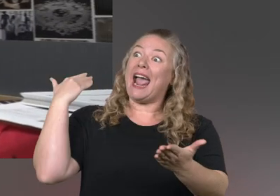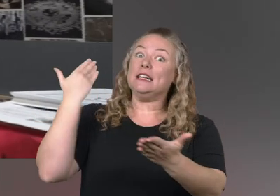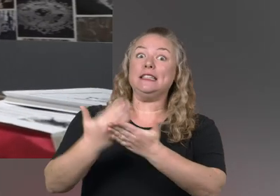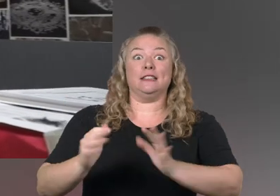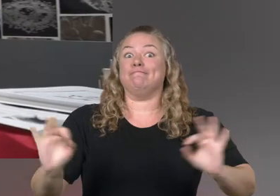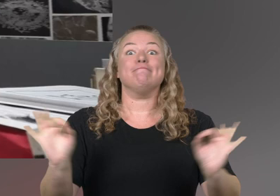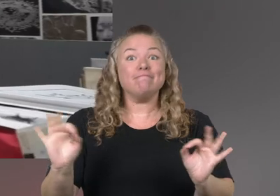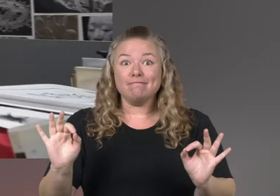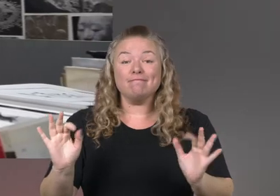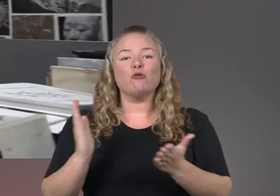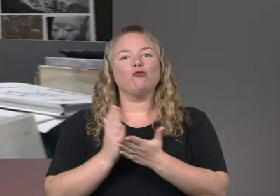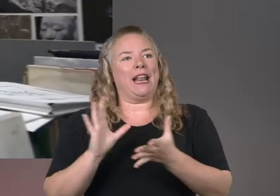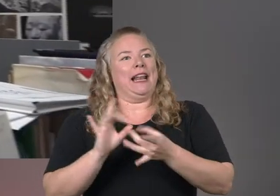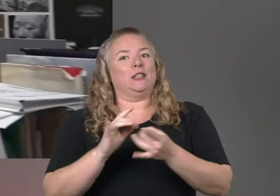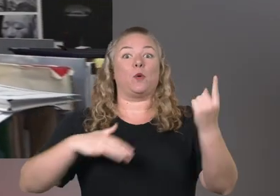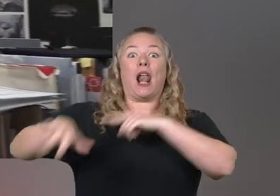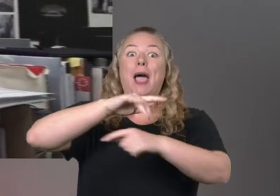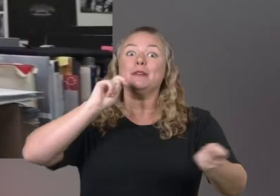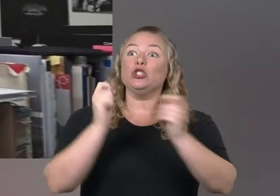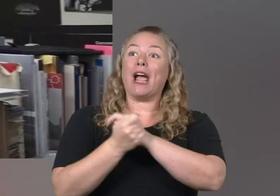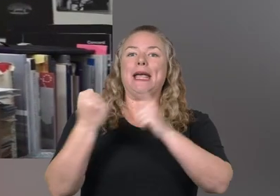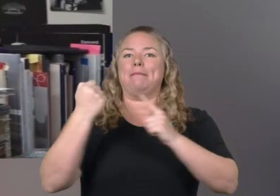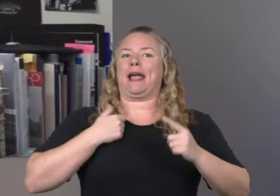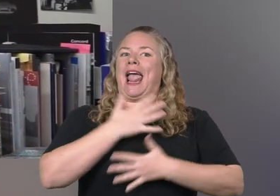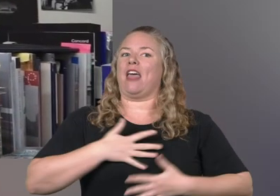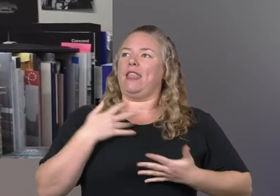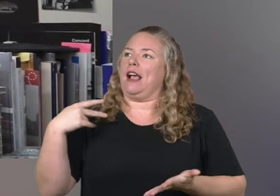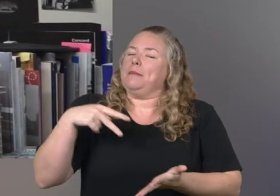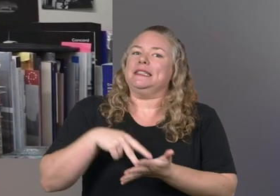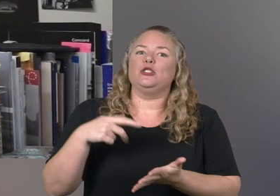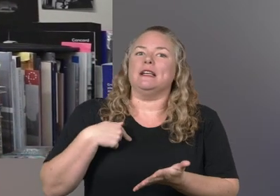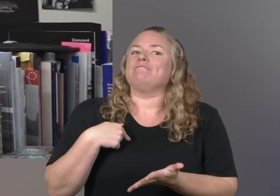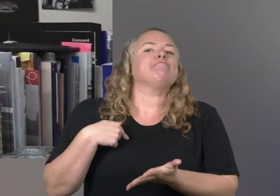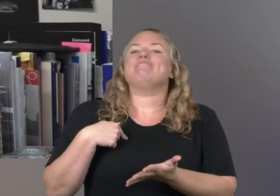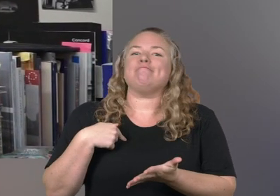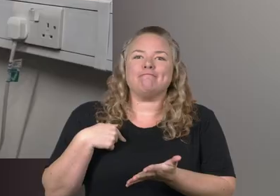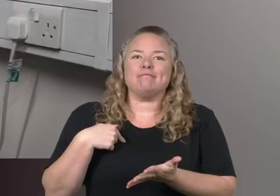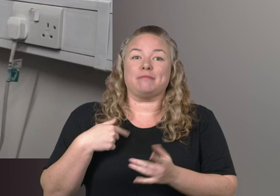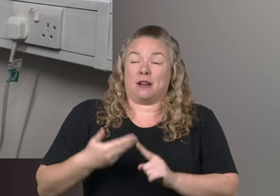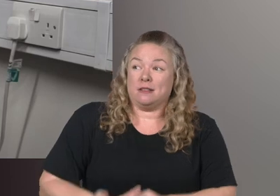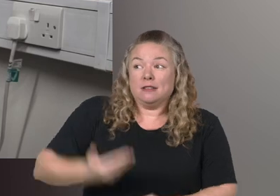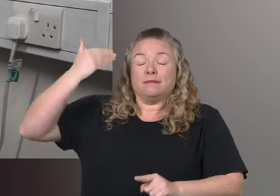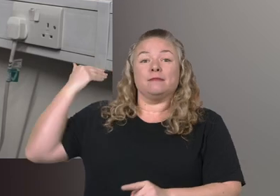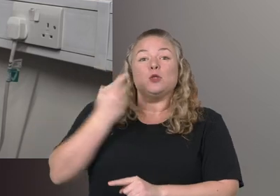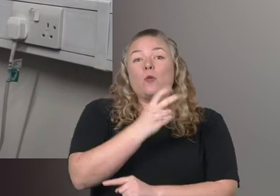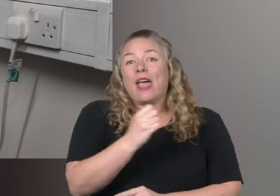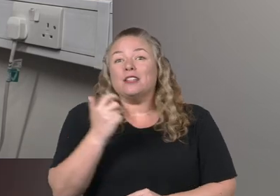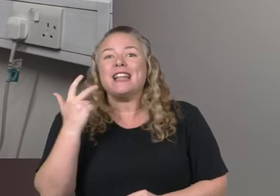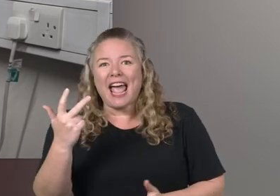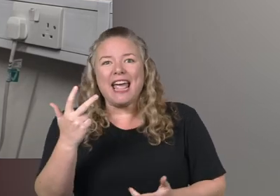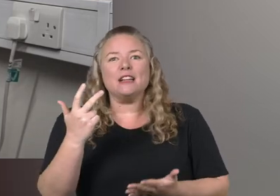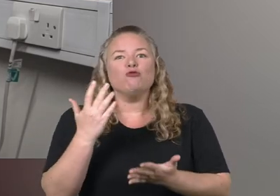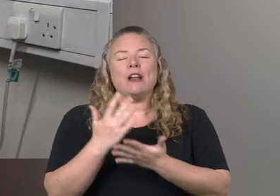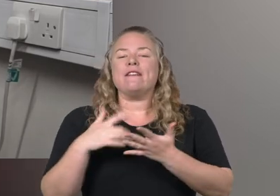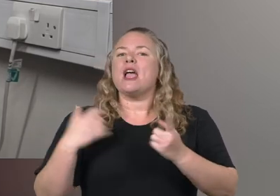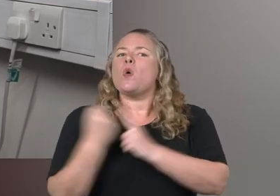something about how climate change has impacted on my ethical position. But I do think that, for me in a